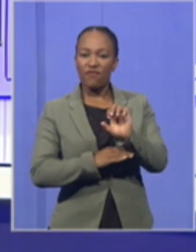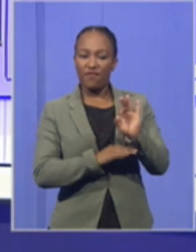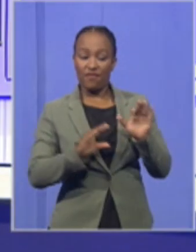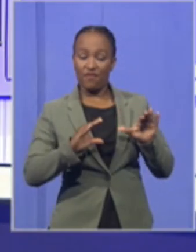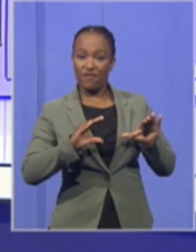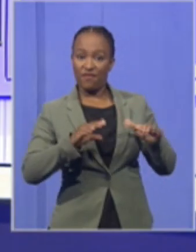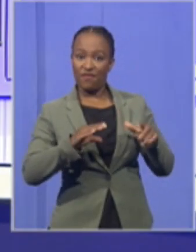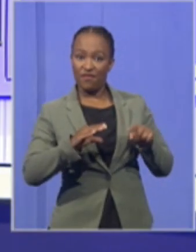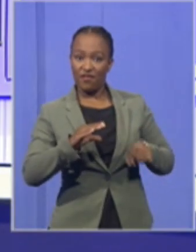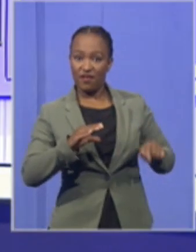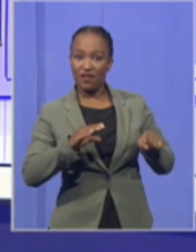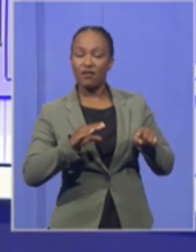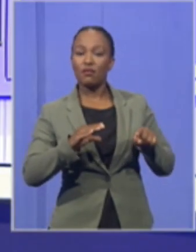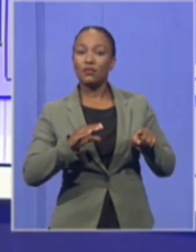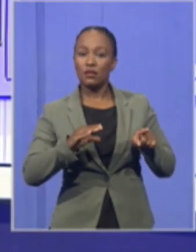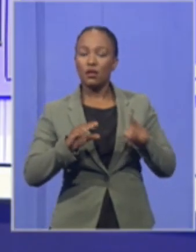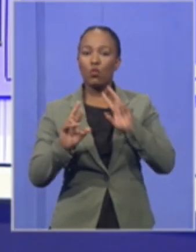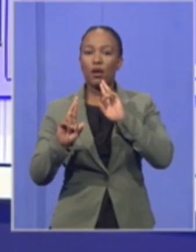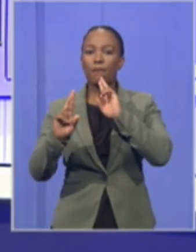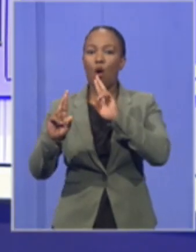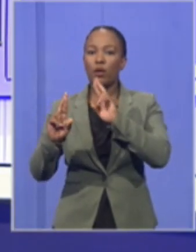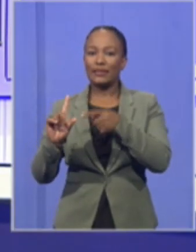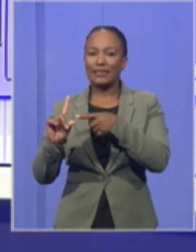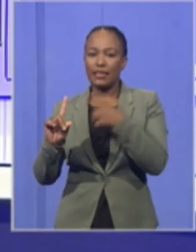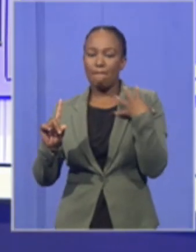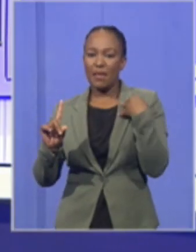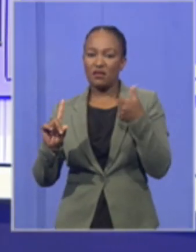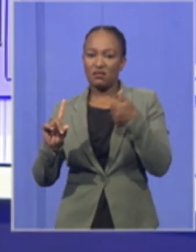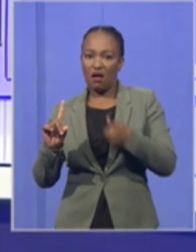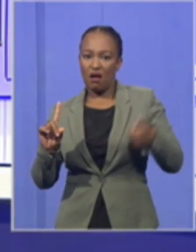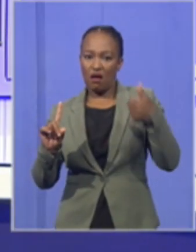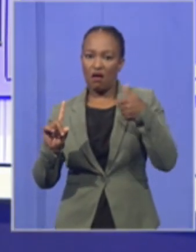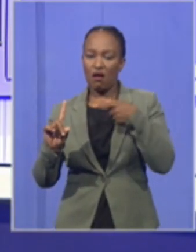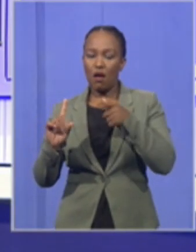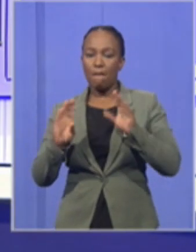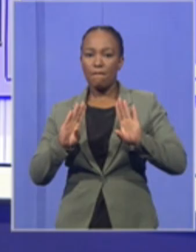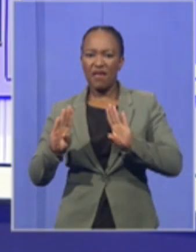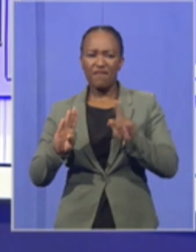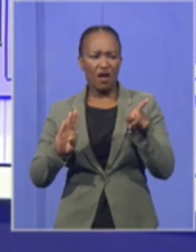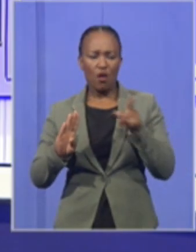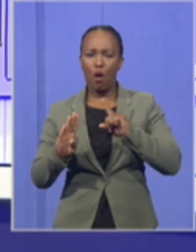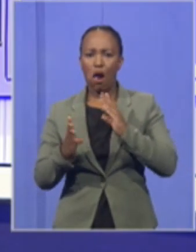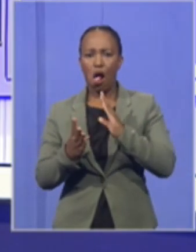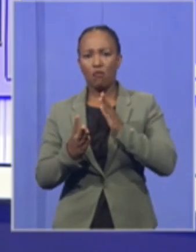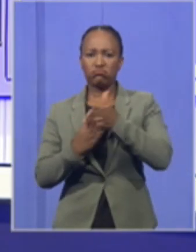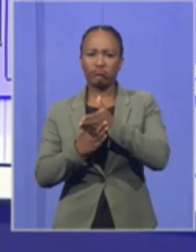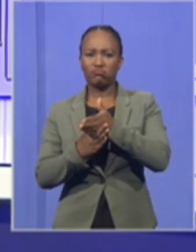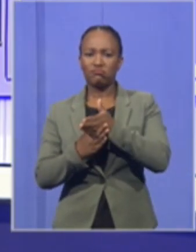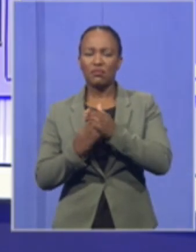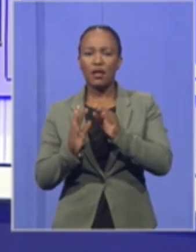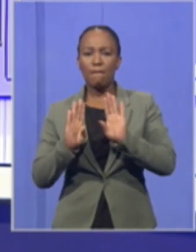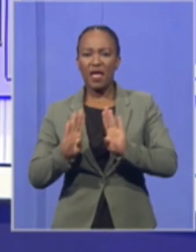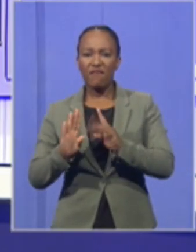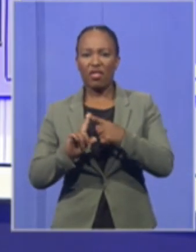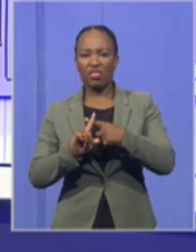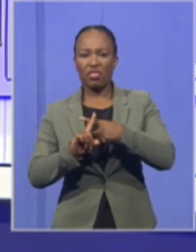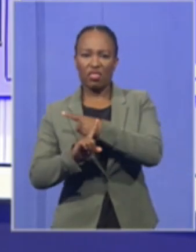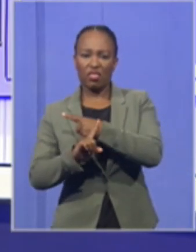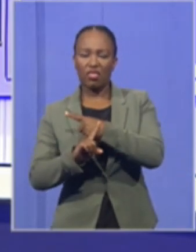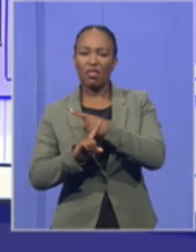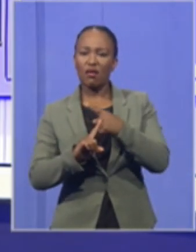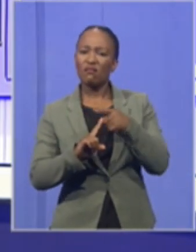tlile go tlaleya tona kwa komiting ya maitsholo tebang le go ikgatolosa molao wa maitsholo wa